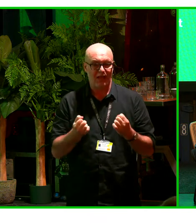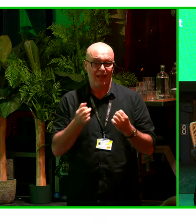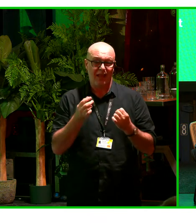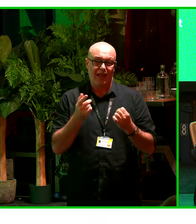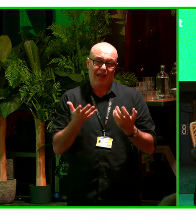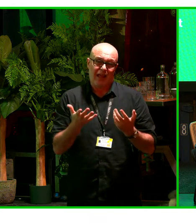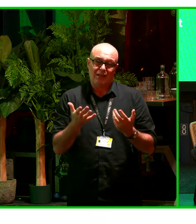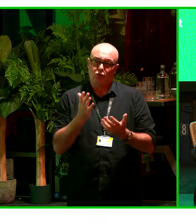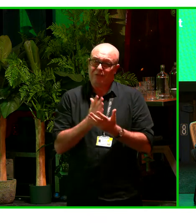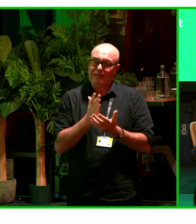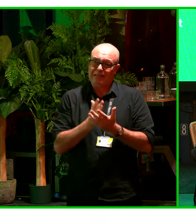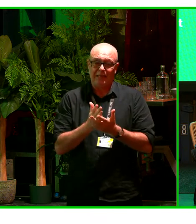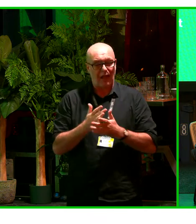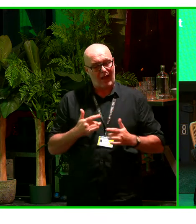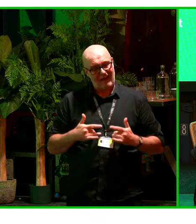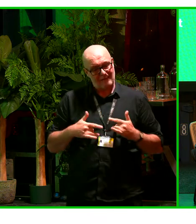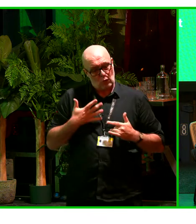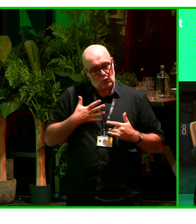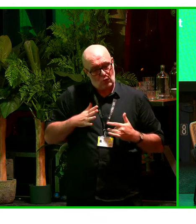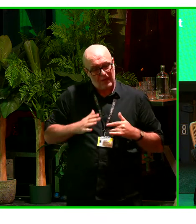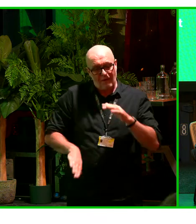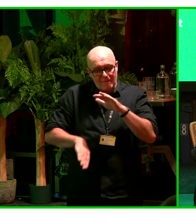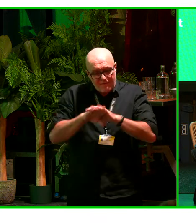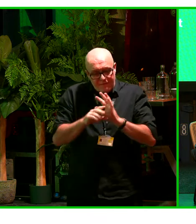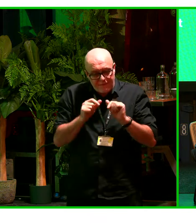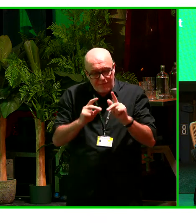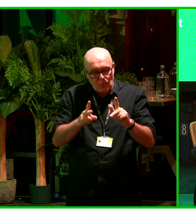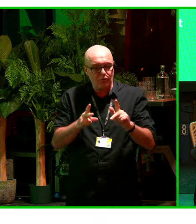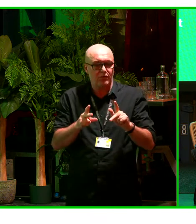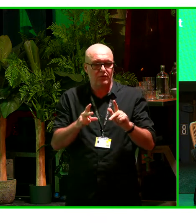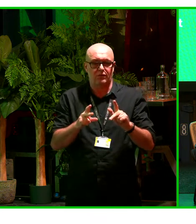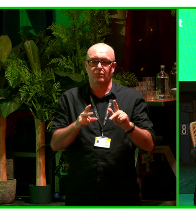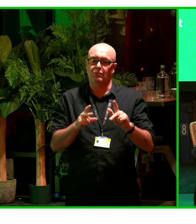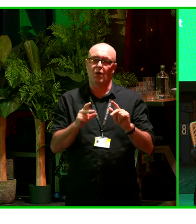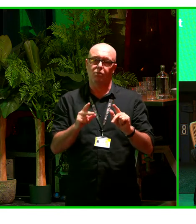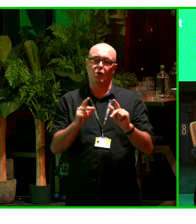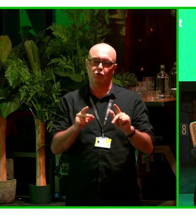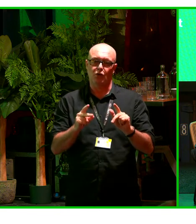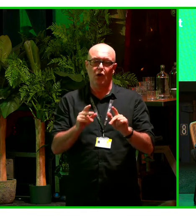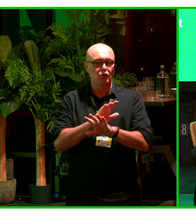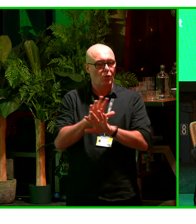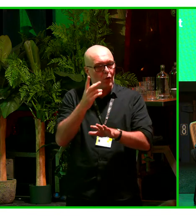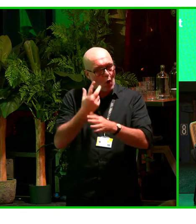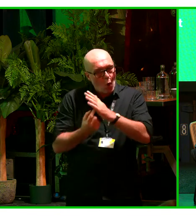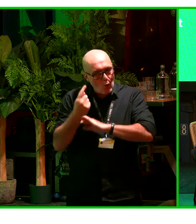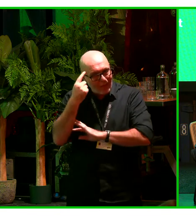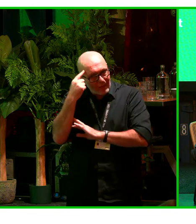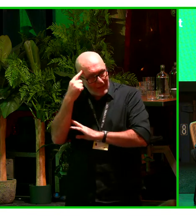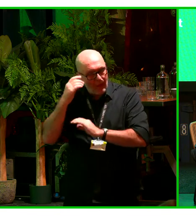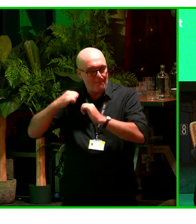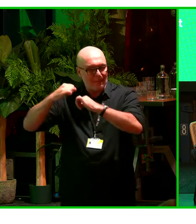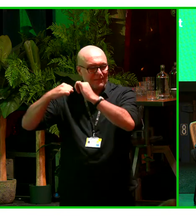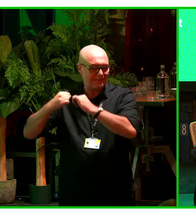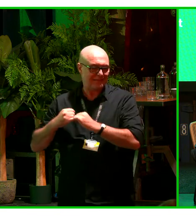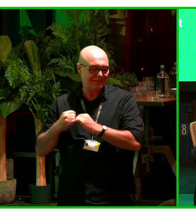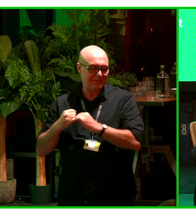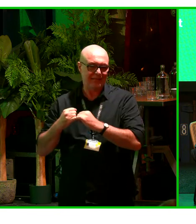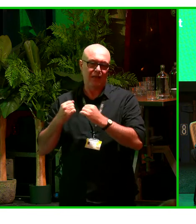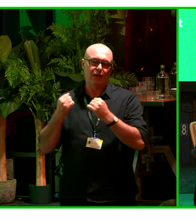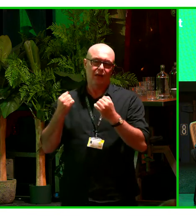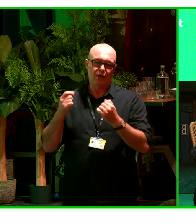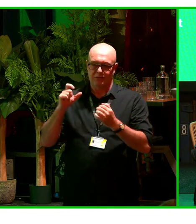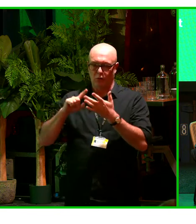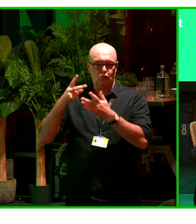systems approach. So Andy mentioned just now that we're thinking here not just about buildings and how you decarbonise heating and energy use in